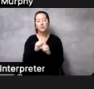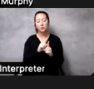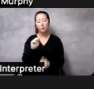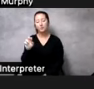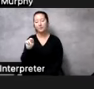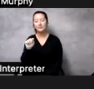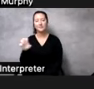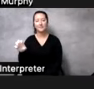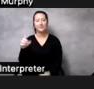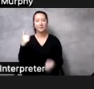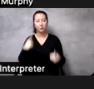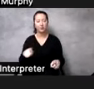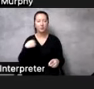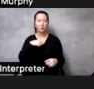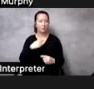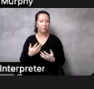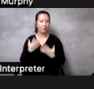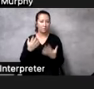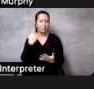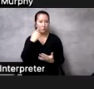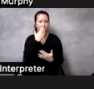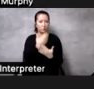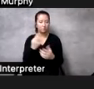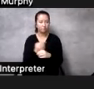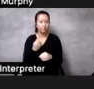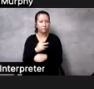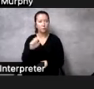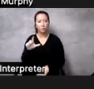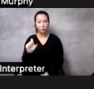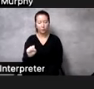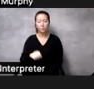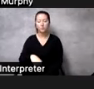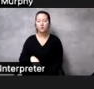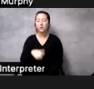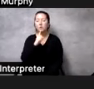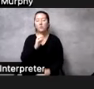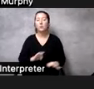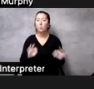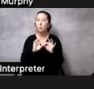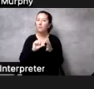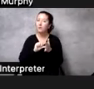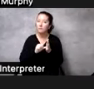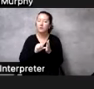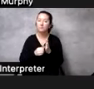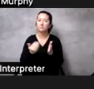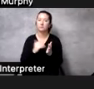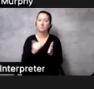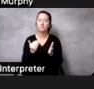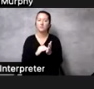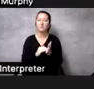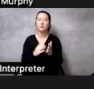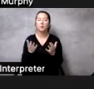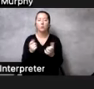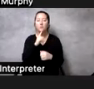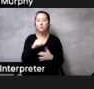that we recommend as a useful tool. But it's really important to emphasize it again and make sure that the